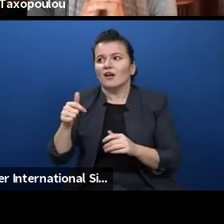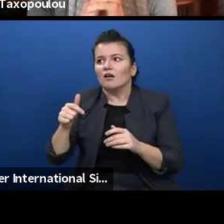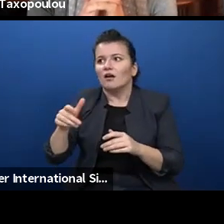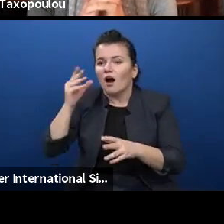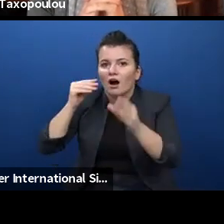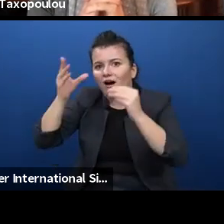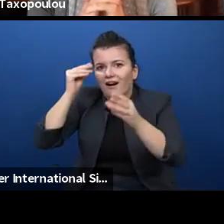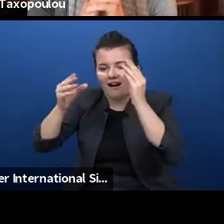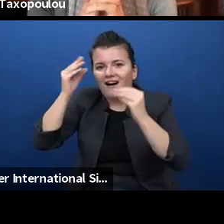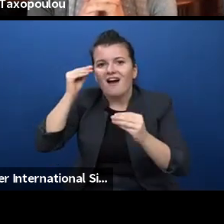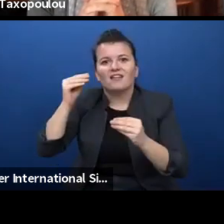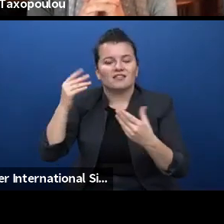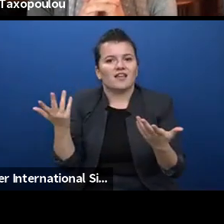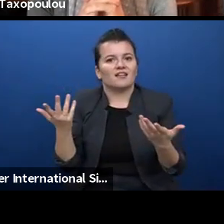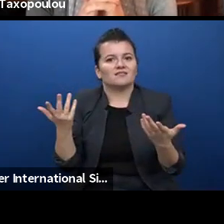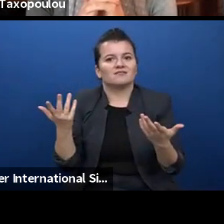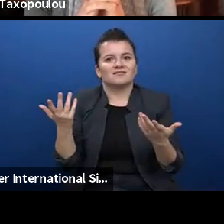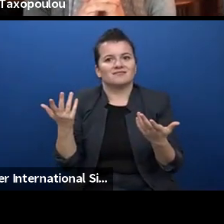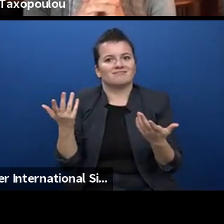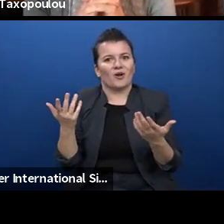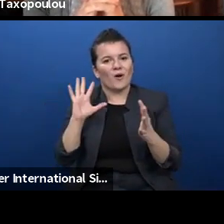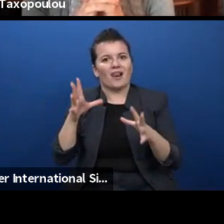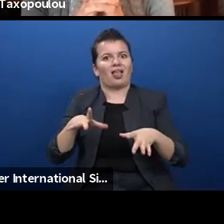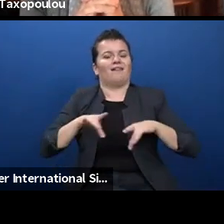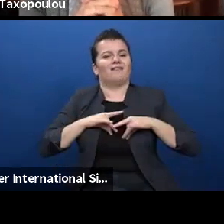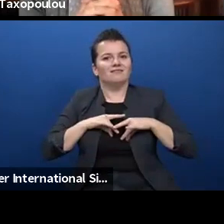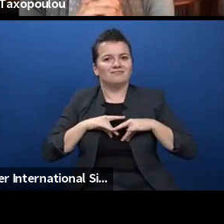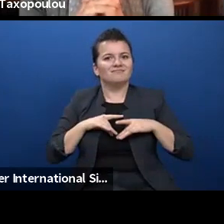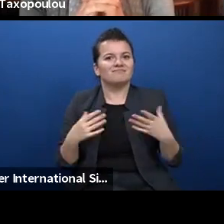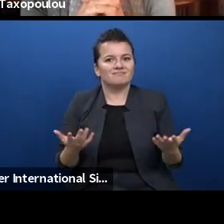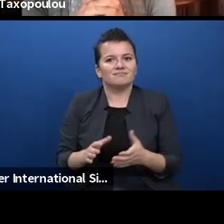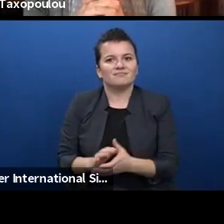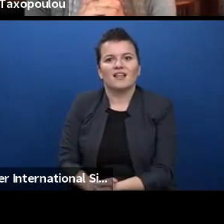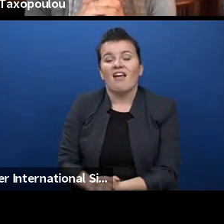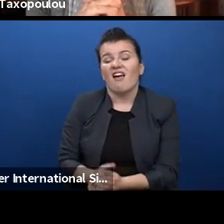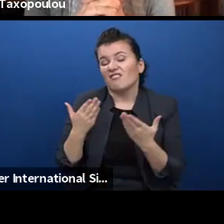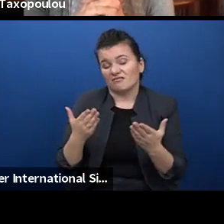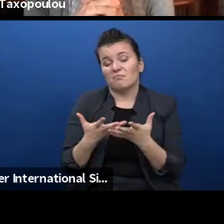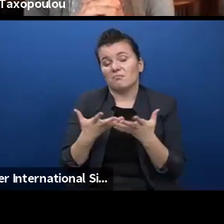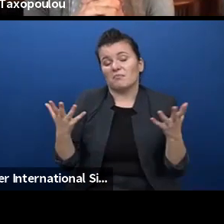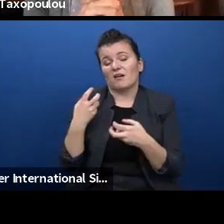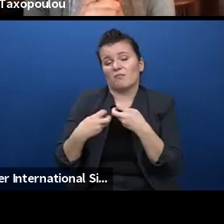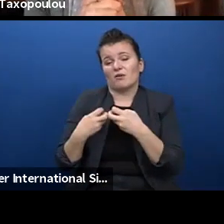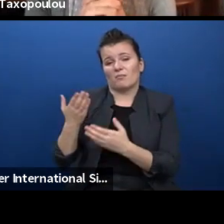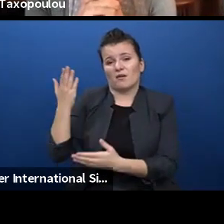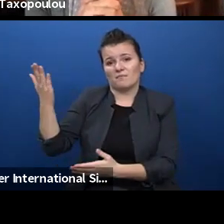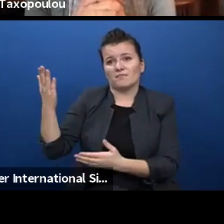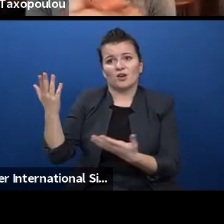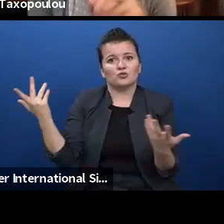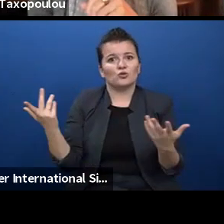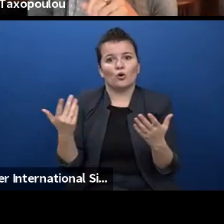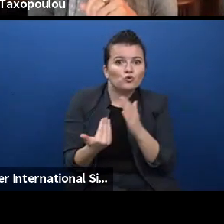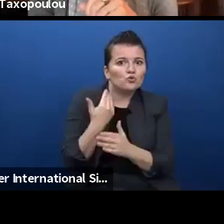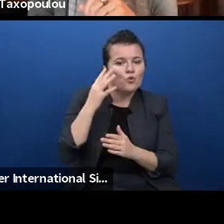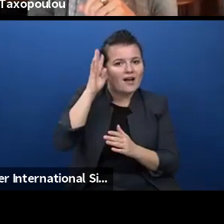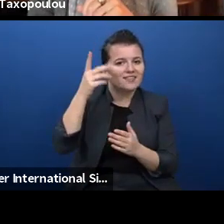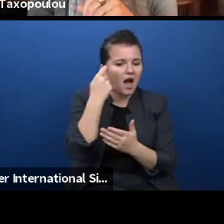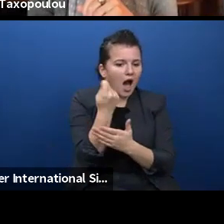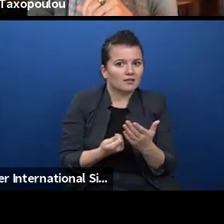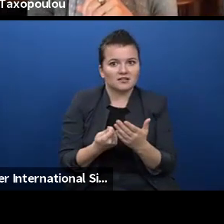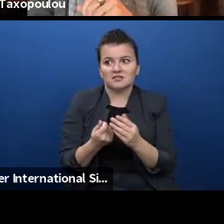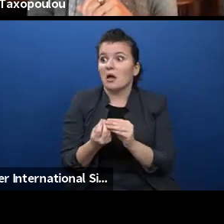really needs, because it's a big, big challenging problem that we've got here. They need every idea they can get.